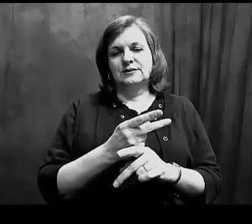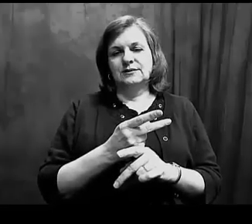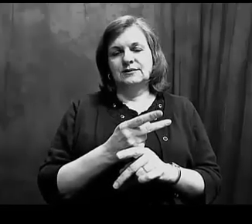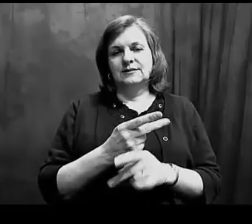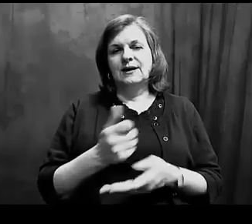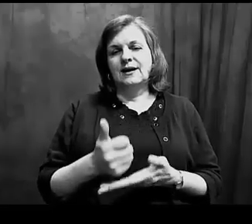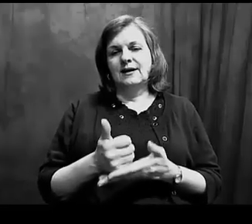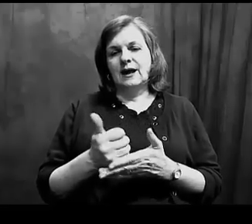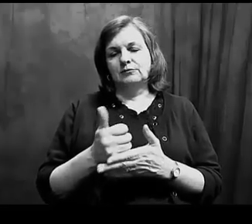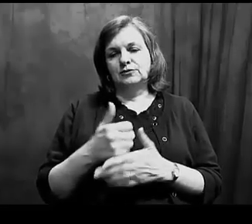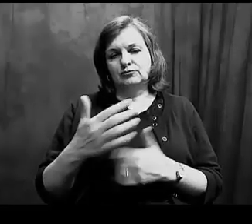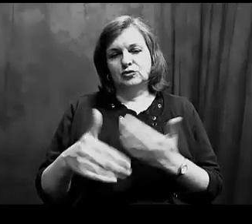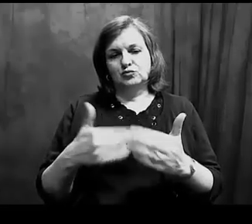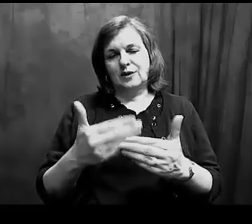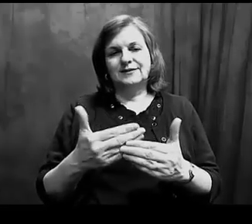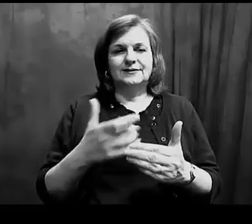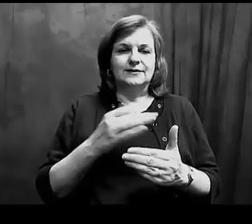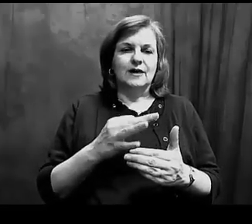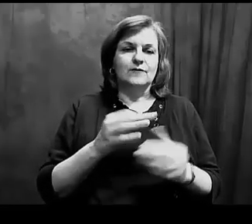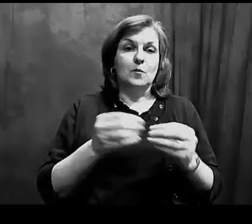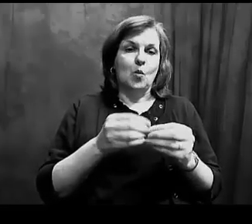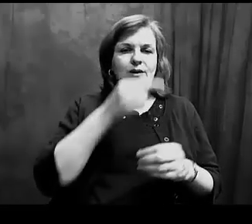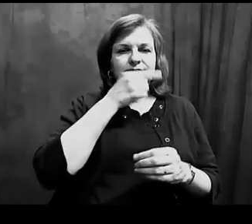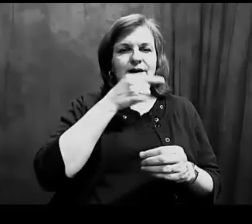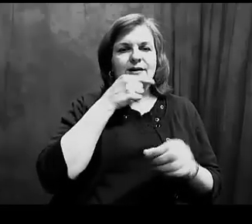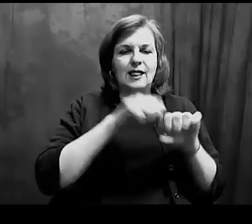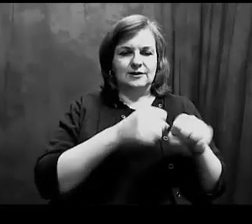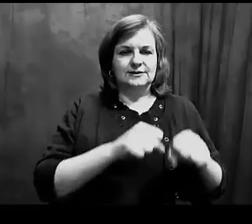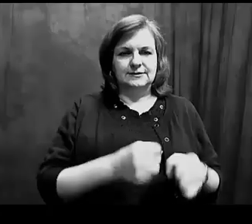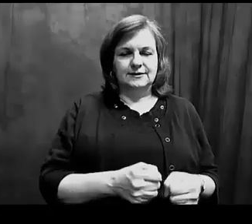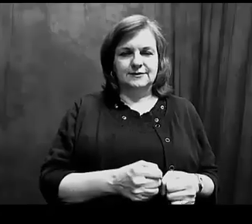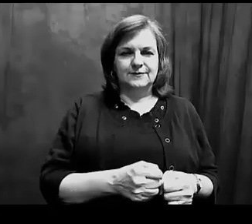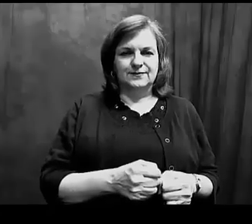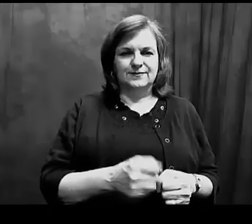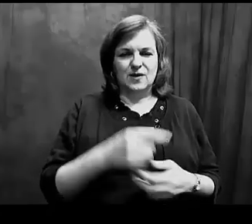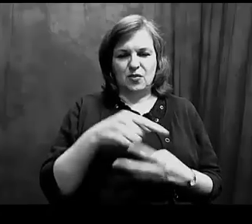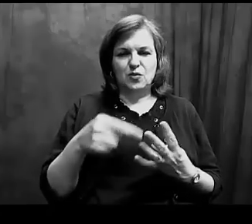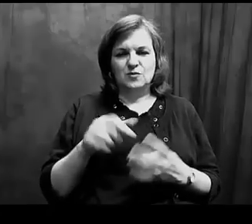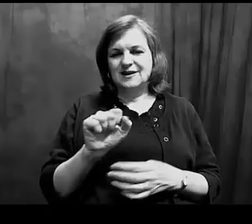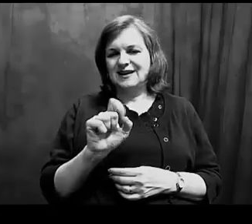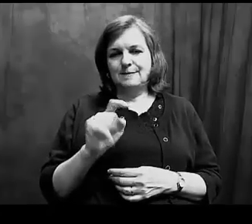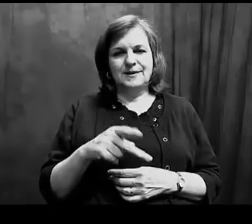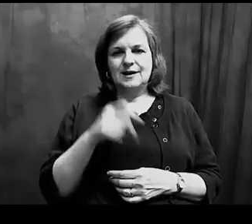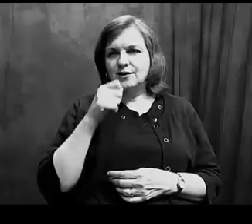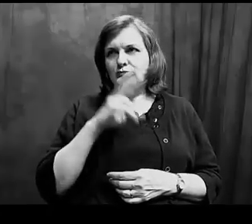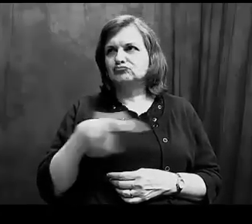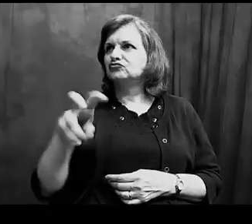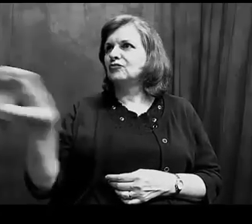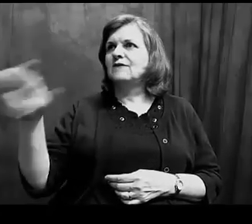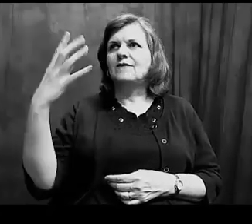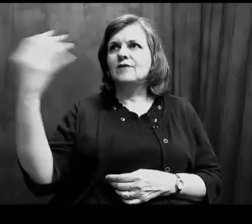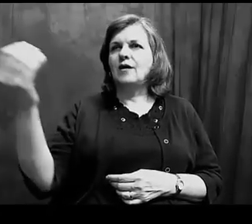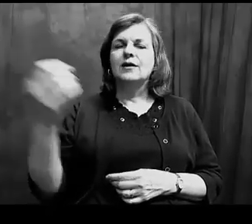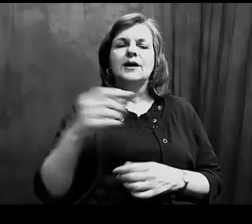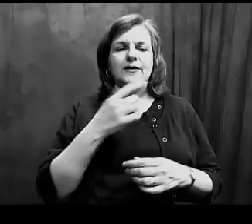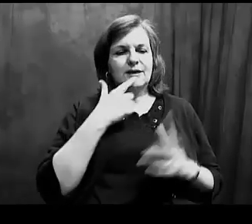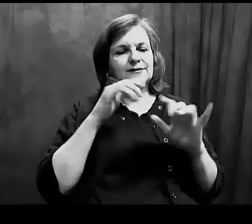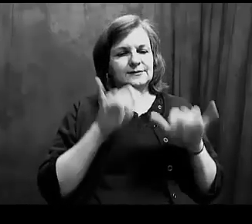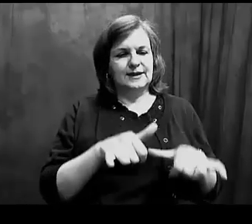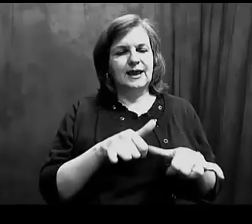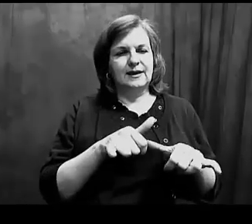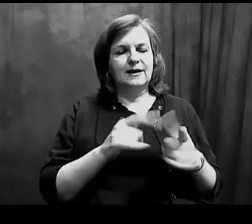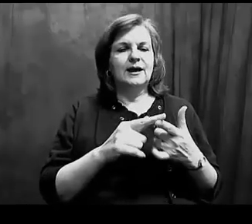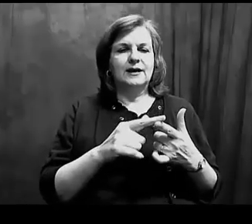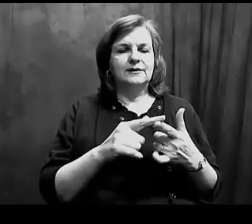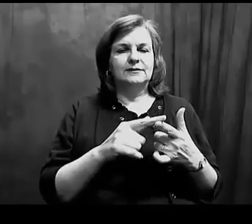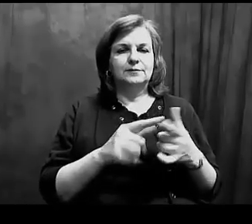production essentially continues to fuel glycolysis. It's unlikely those ATP are going to go anywhere else. They're